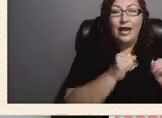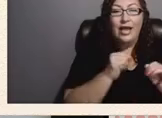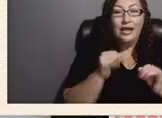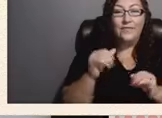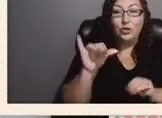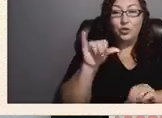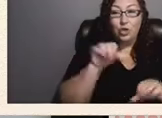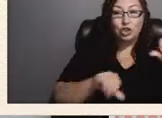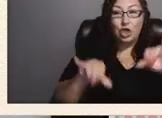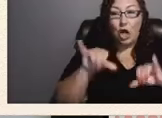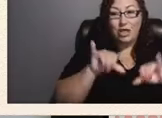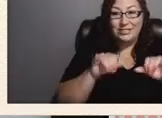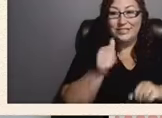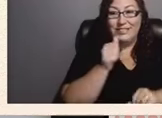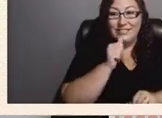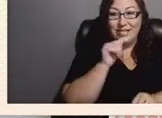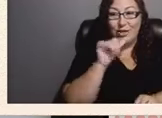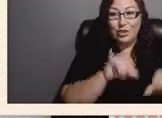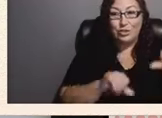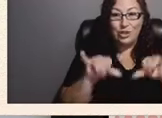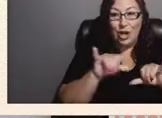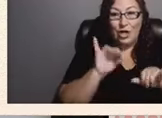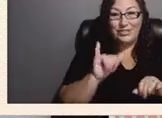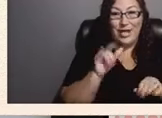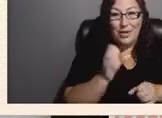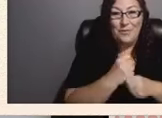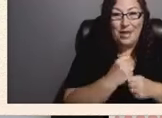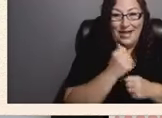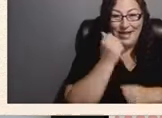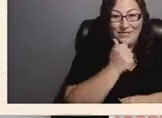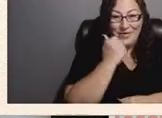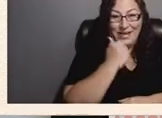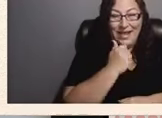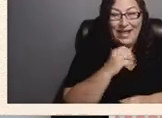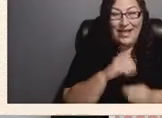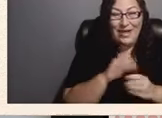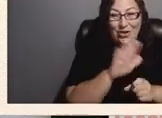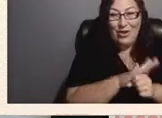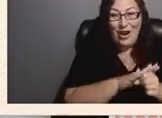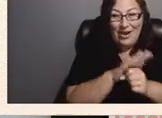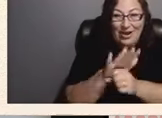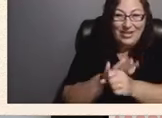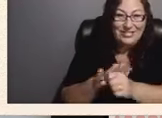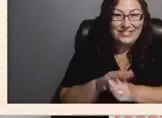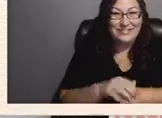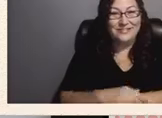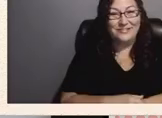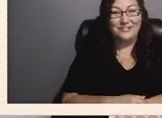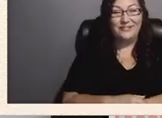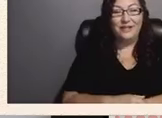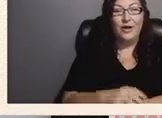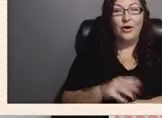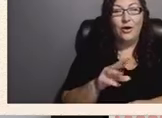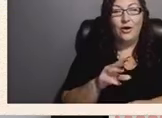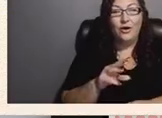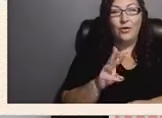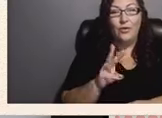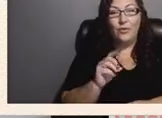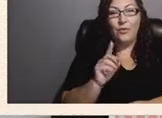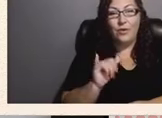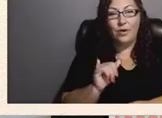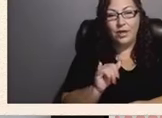The secret sauce that you're brewing each and every day in your areas. And so, Woody, when I see you